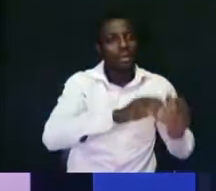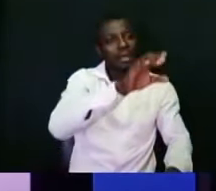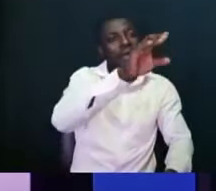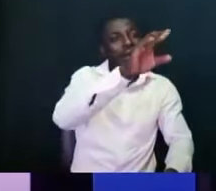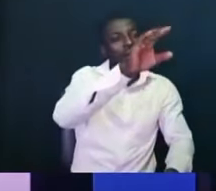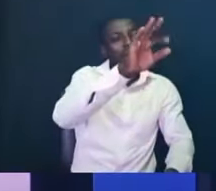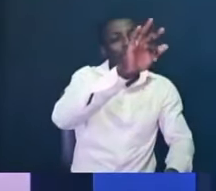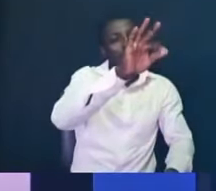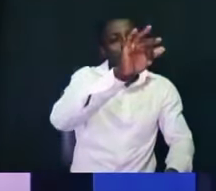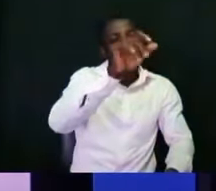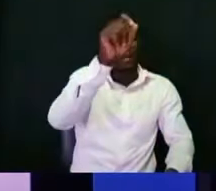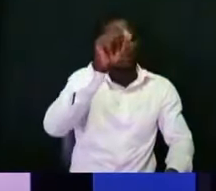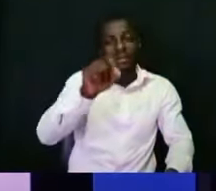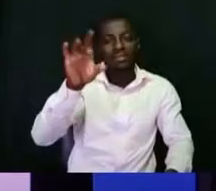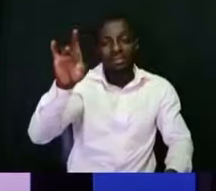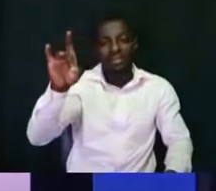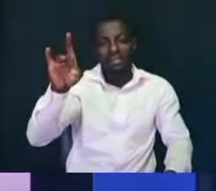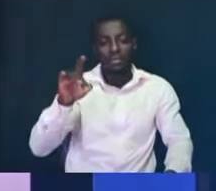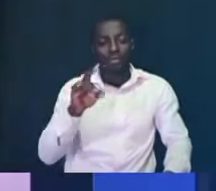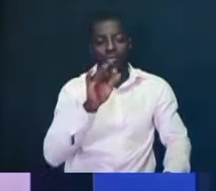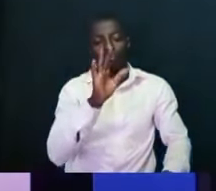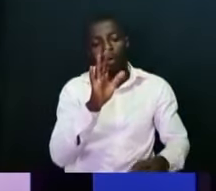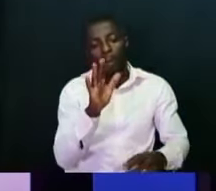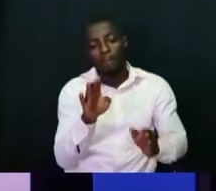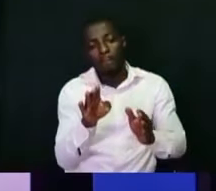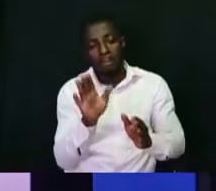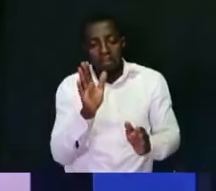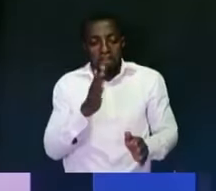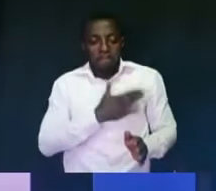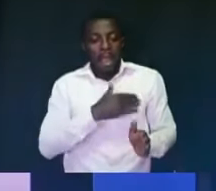19:8, in my Bible there's an introduction of a certain